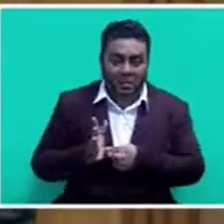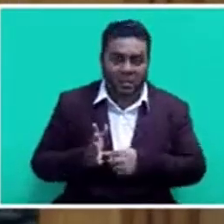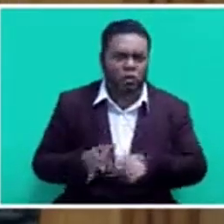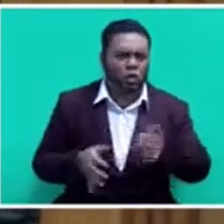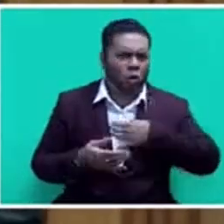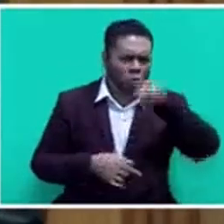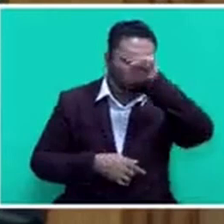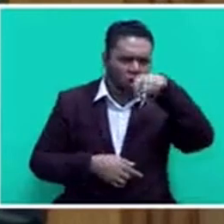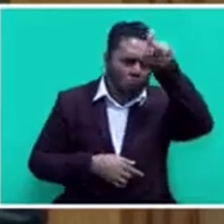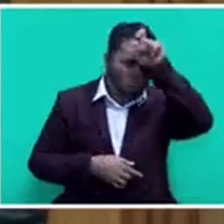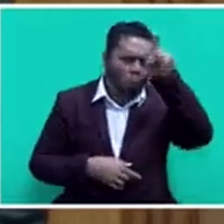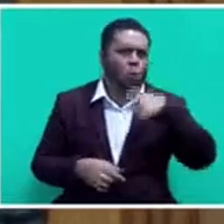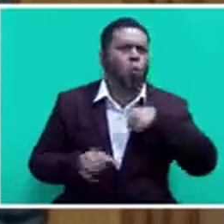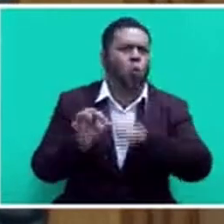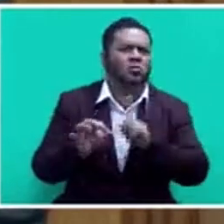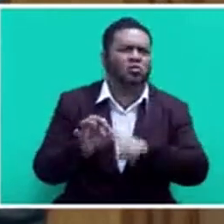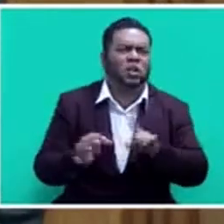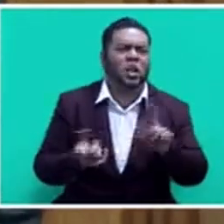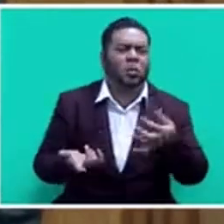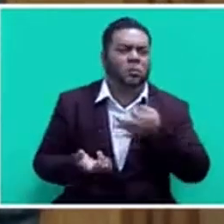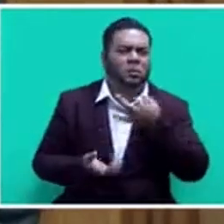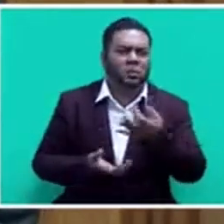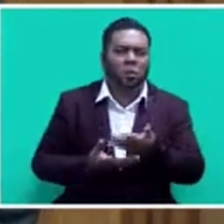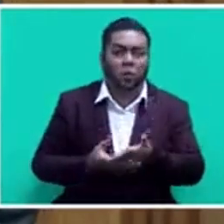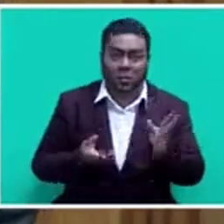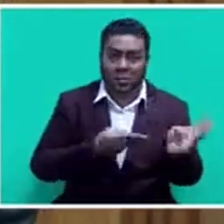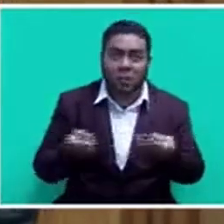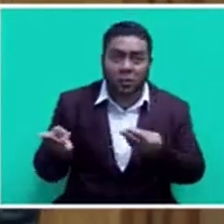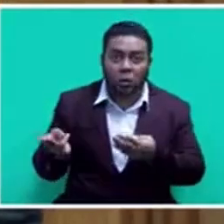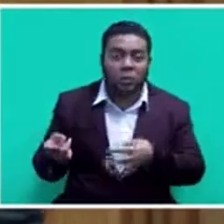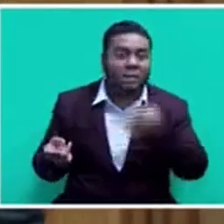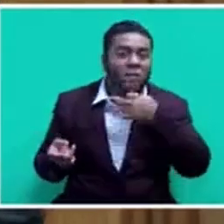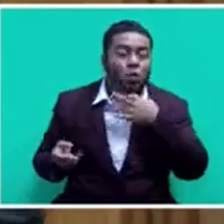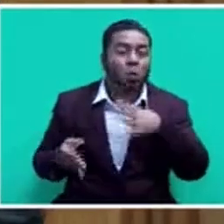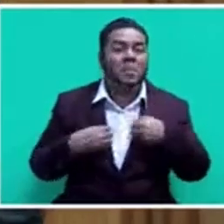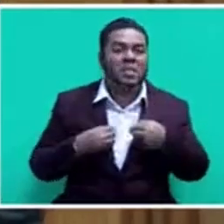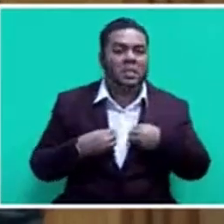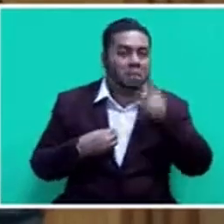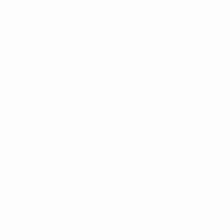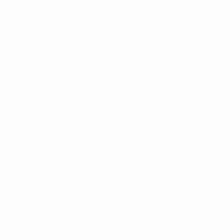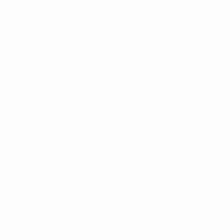question I asked the Finance Minister, was this a submission from just a few business people?